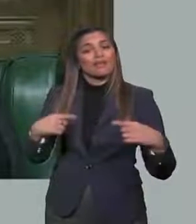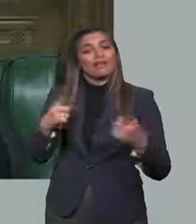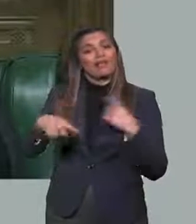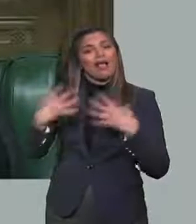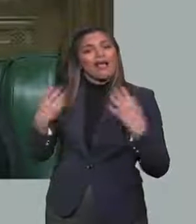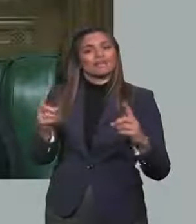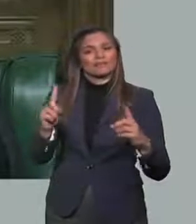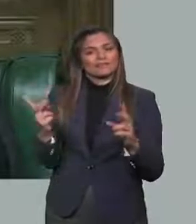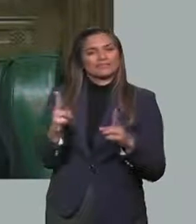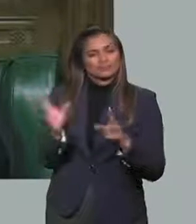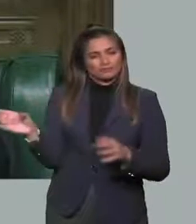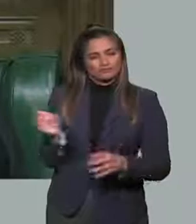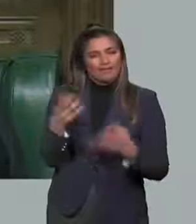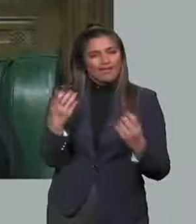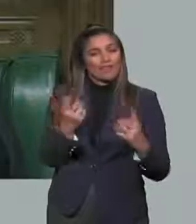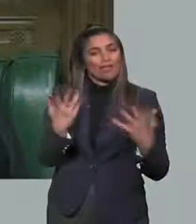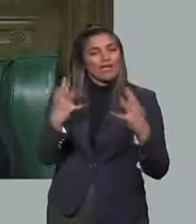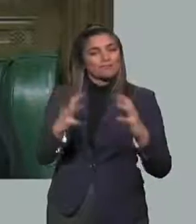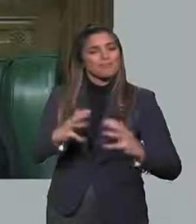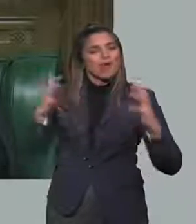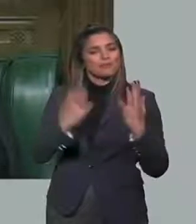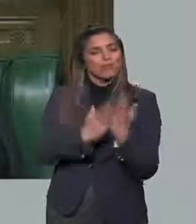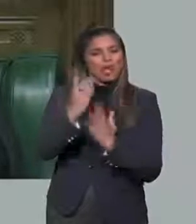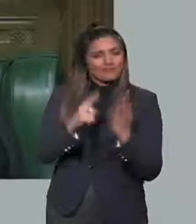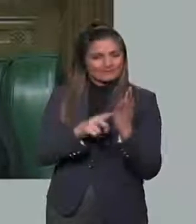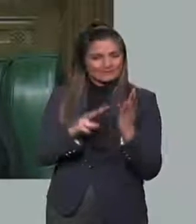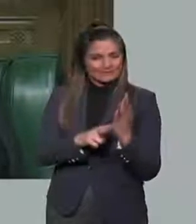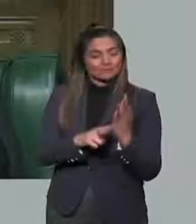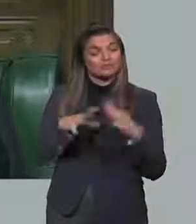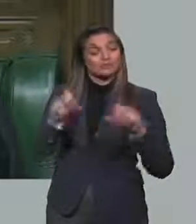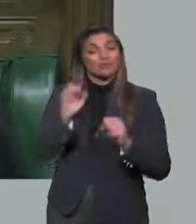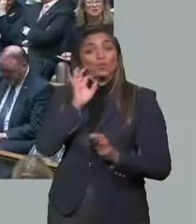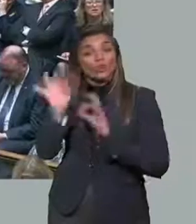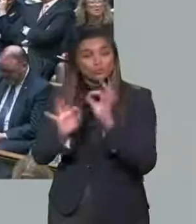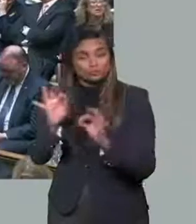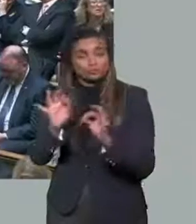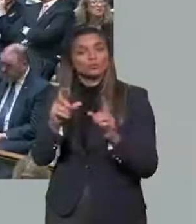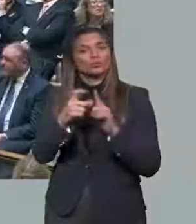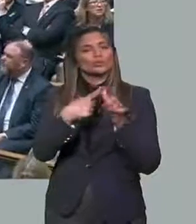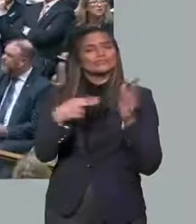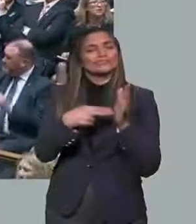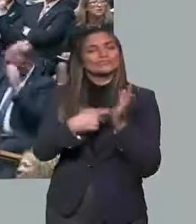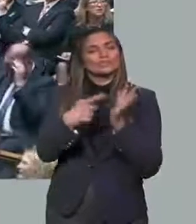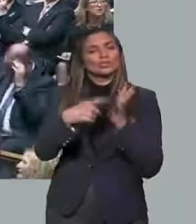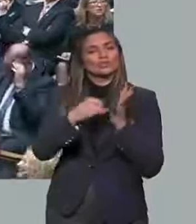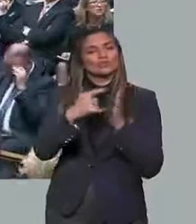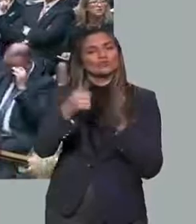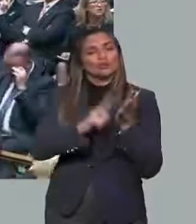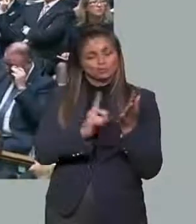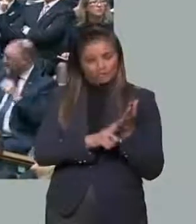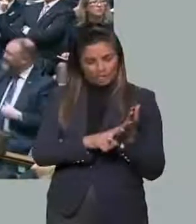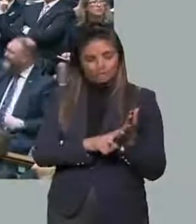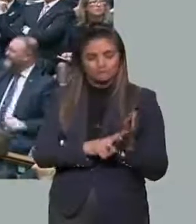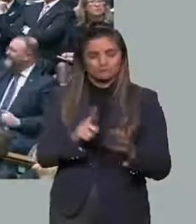on Parliament Live TV. We start with questions to the Prime Minister. Dean Russell. Question 1, Mr.